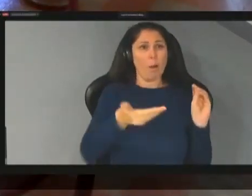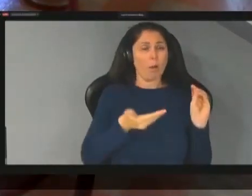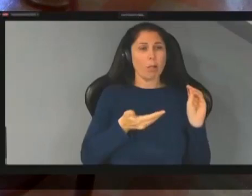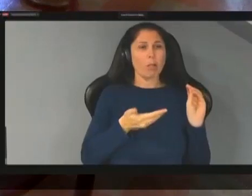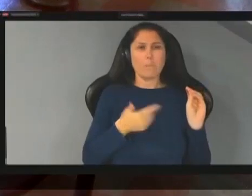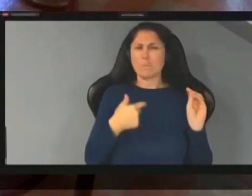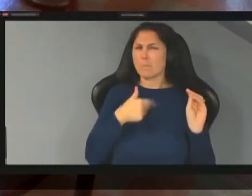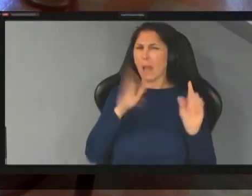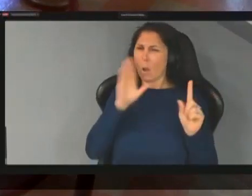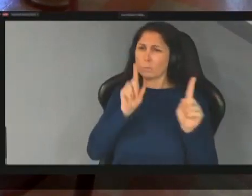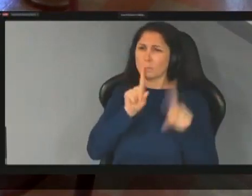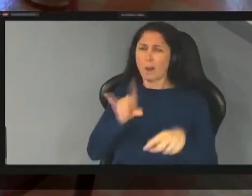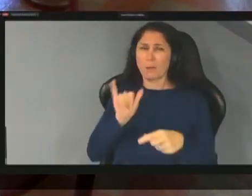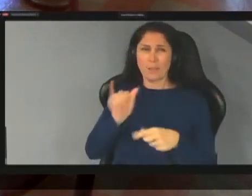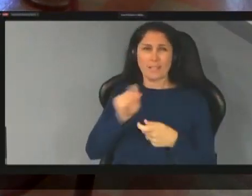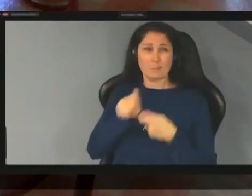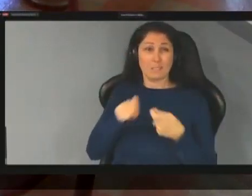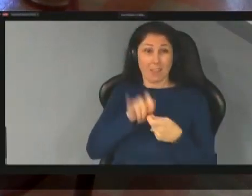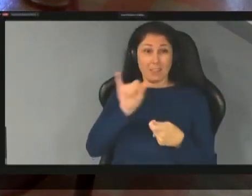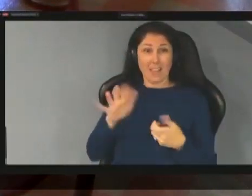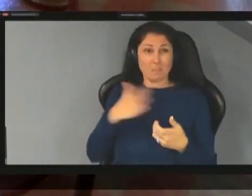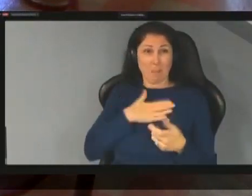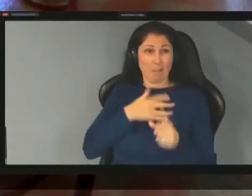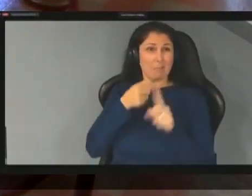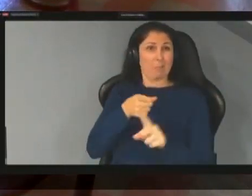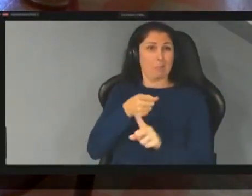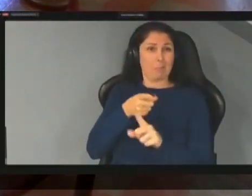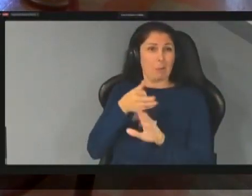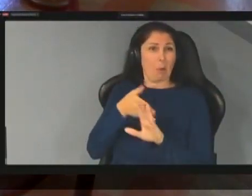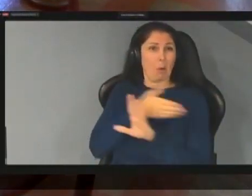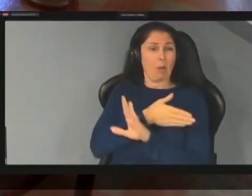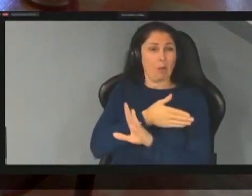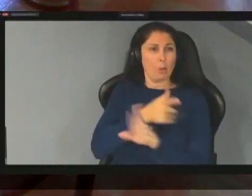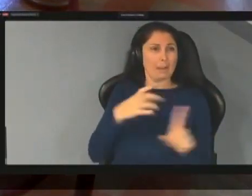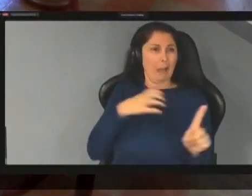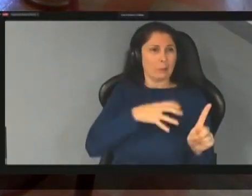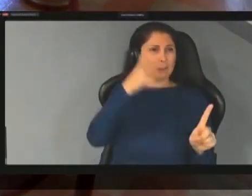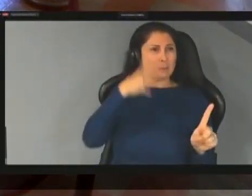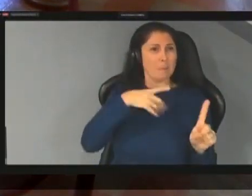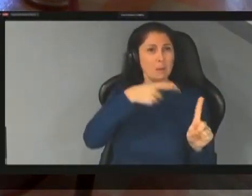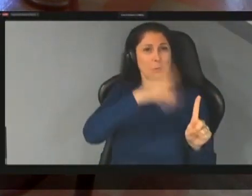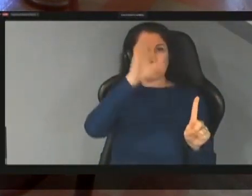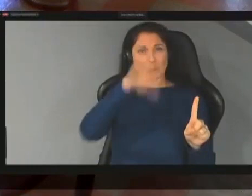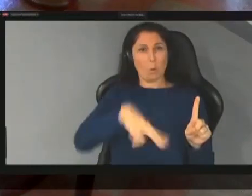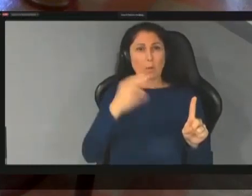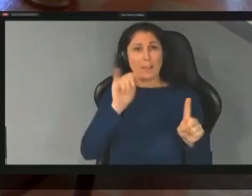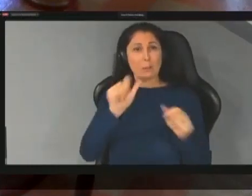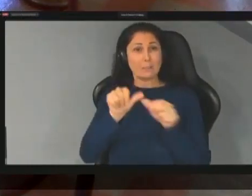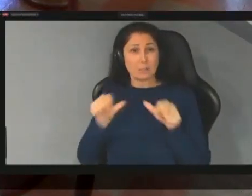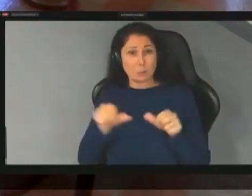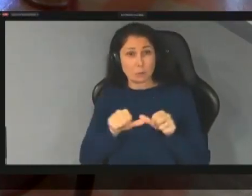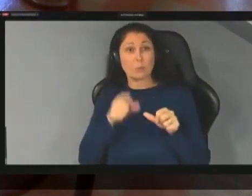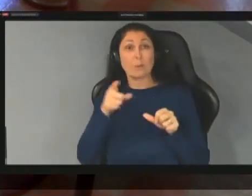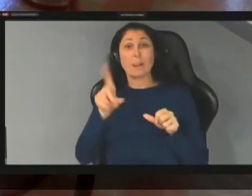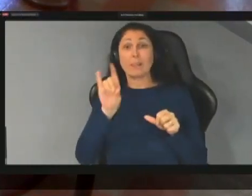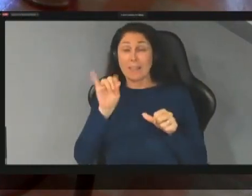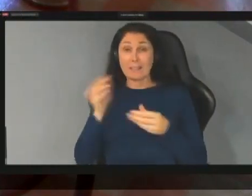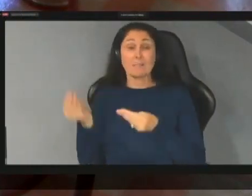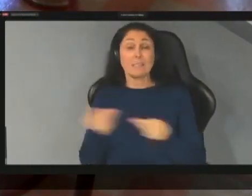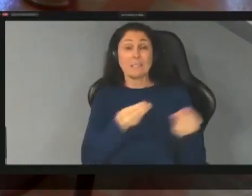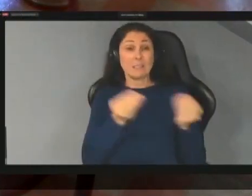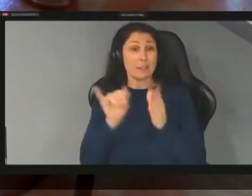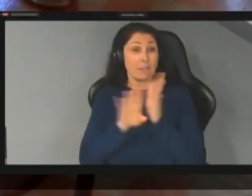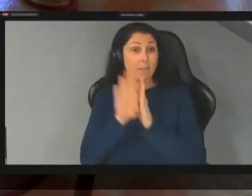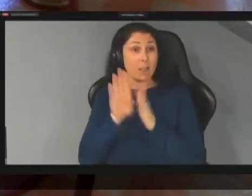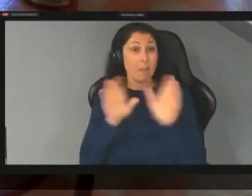that specifically. And this is what I was getting to earlier. Councilman, you know that, in the Hill District, the Hill CDC did facilitate the development activities meeting, but